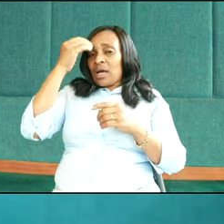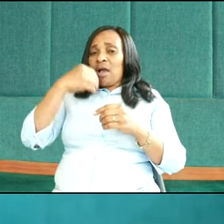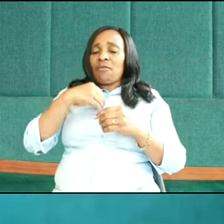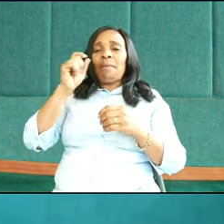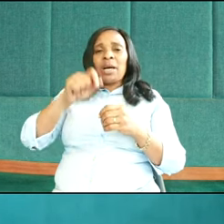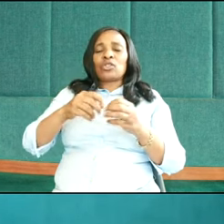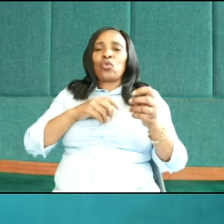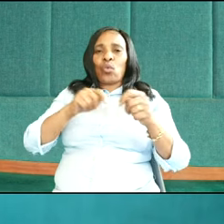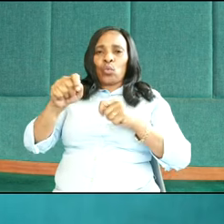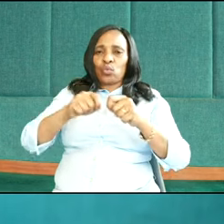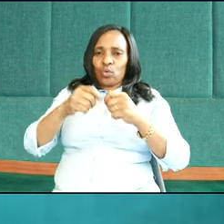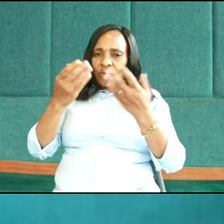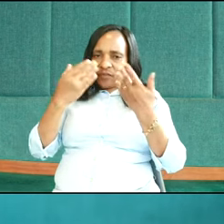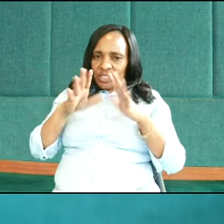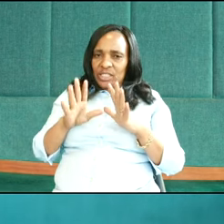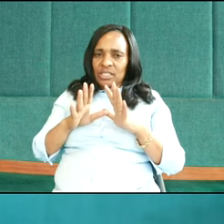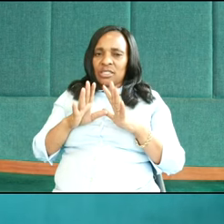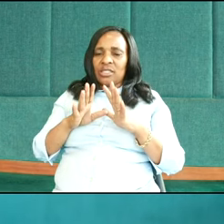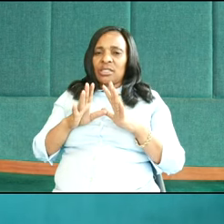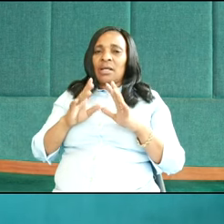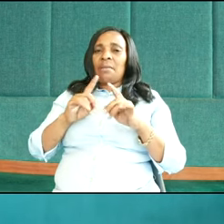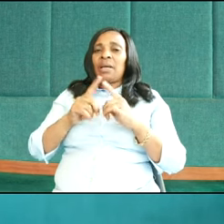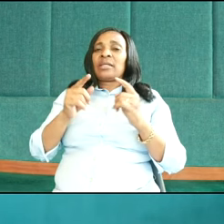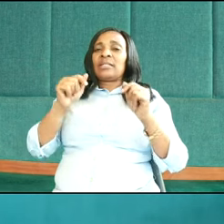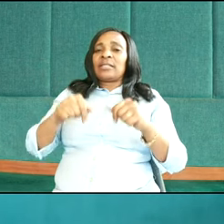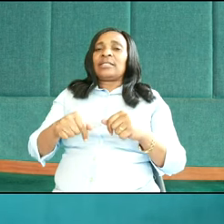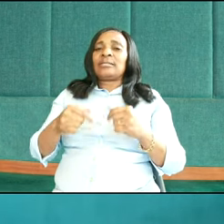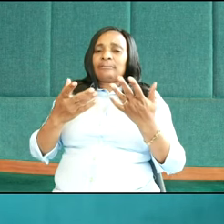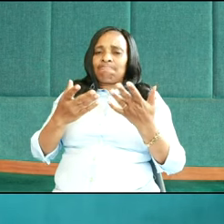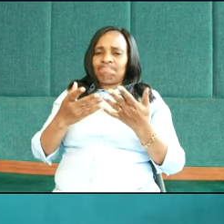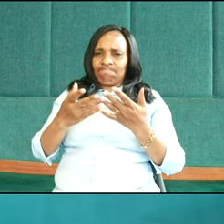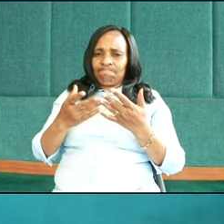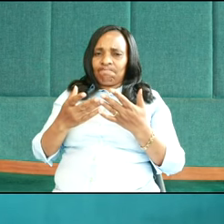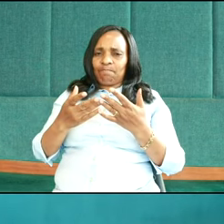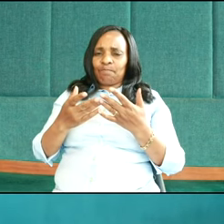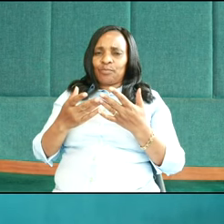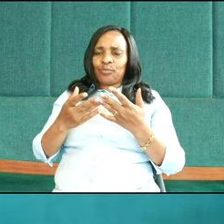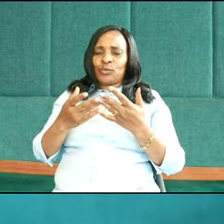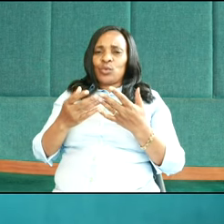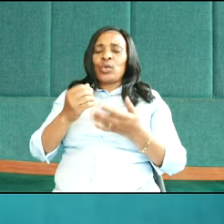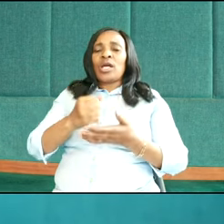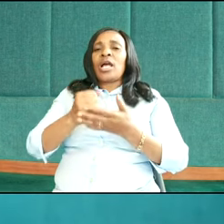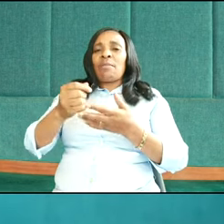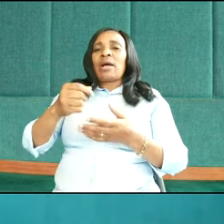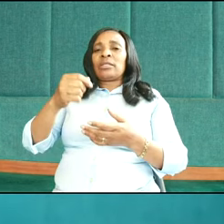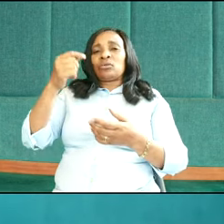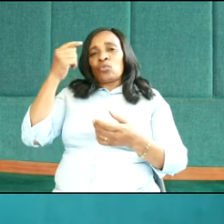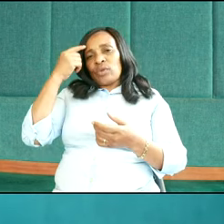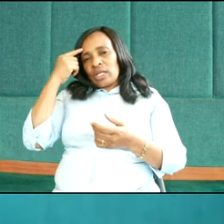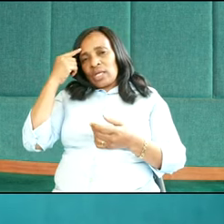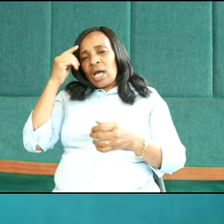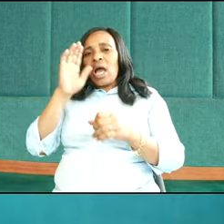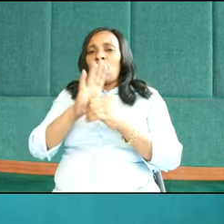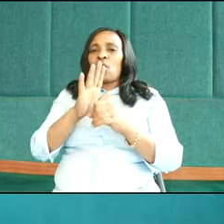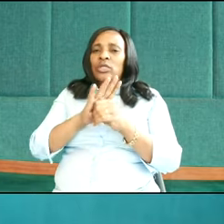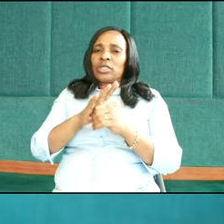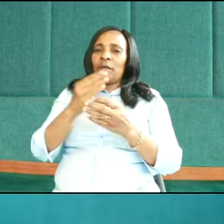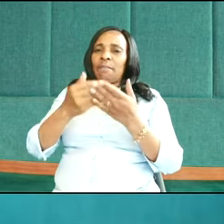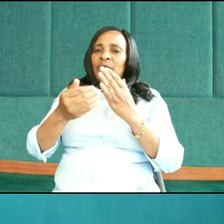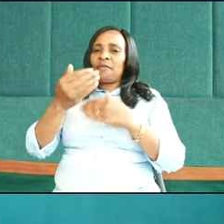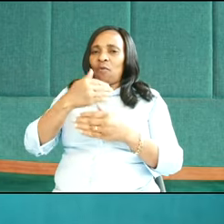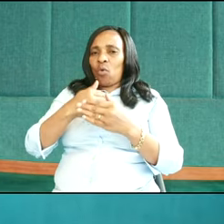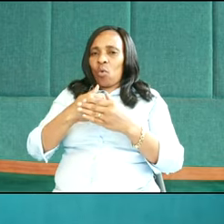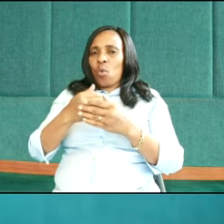control it. Mm-hmm. But I think this teaches us that we should think a lot before we